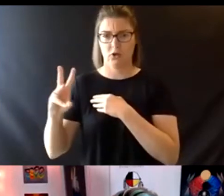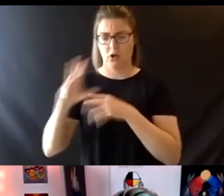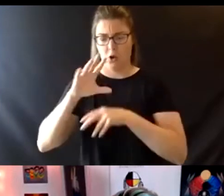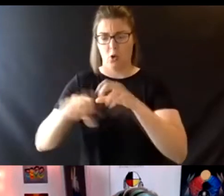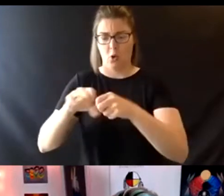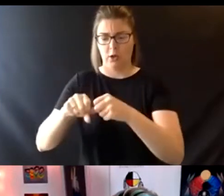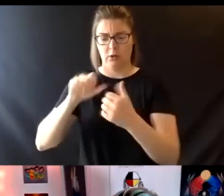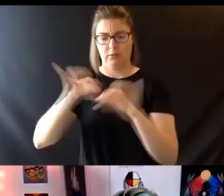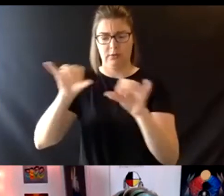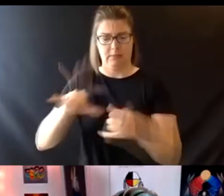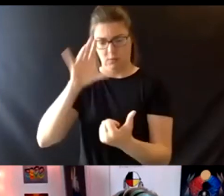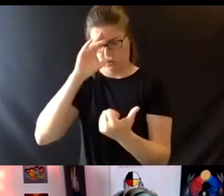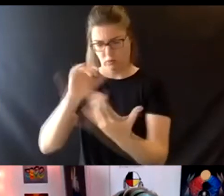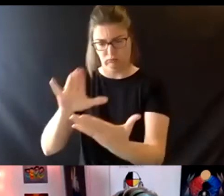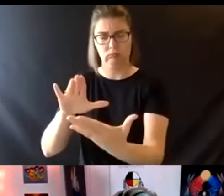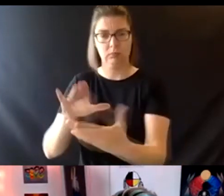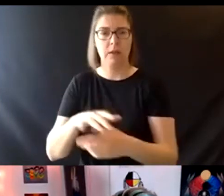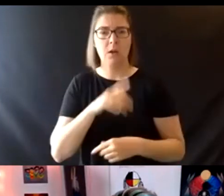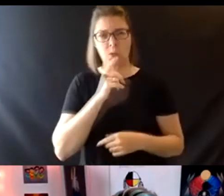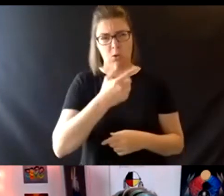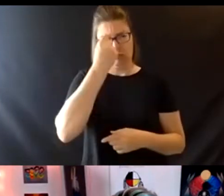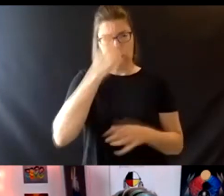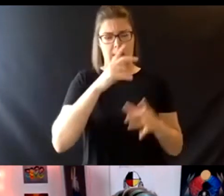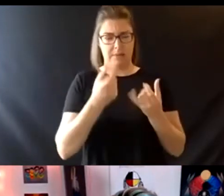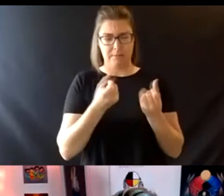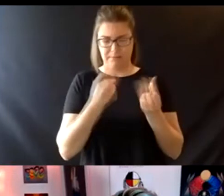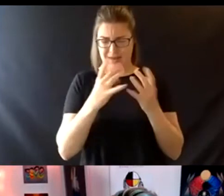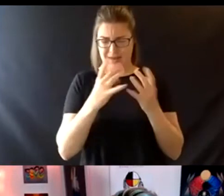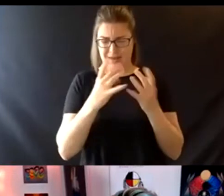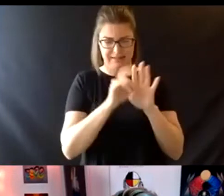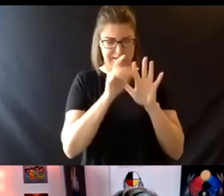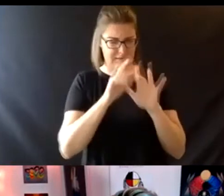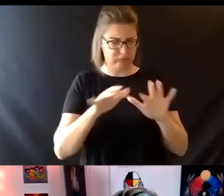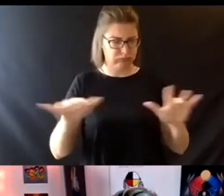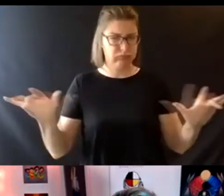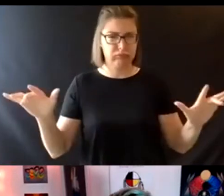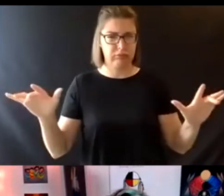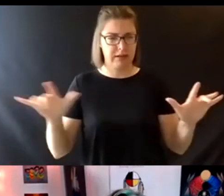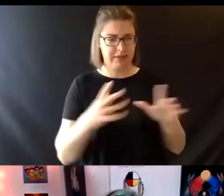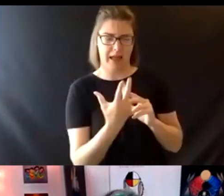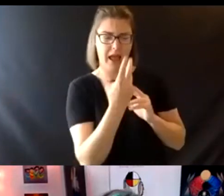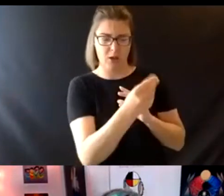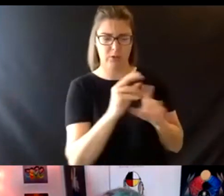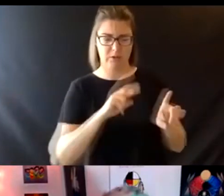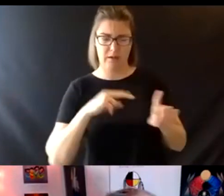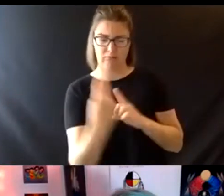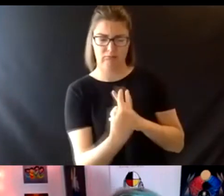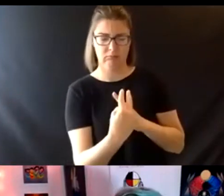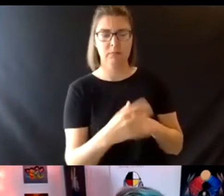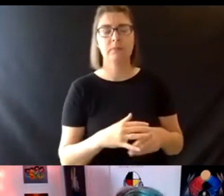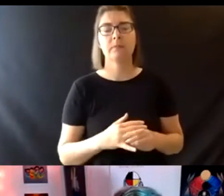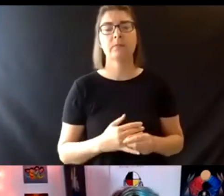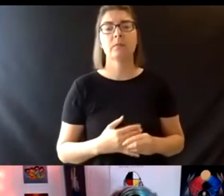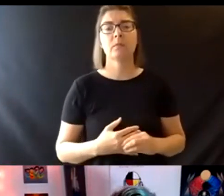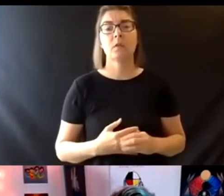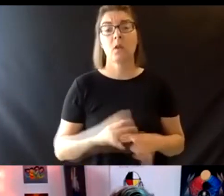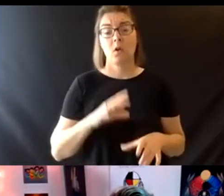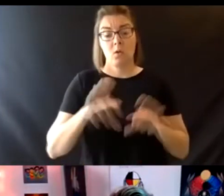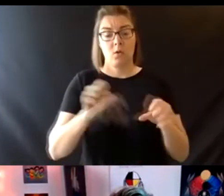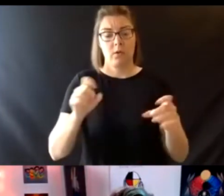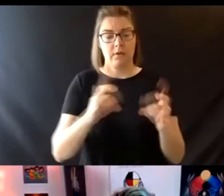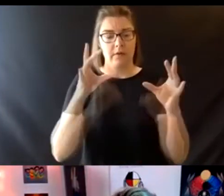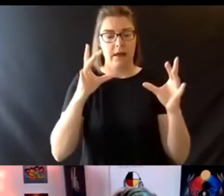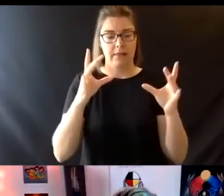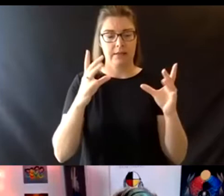represent the multitudes of understanding of identity that exist outside of this viewpoint. Colonial violence created the foundations of the landscape